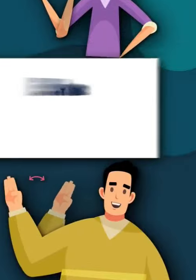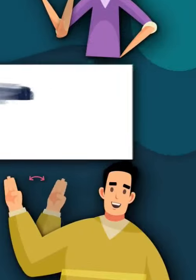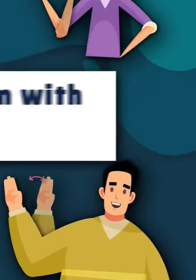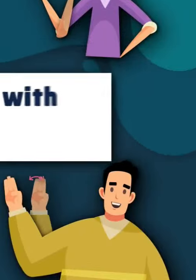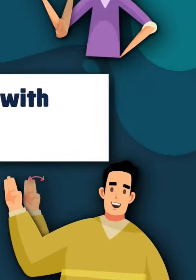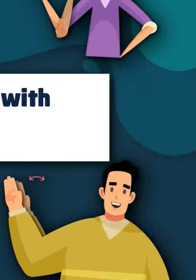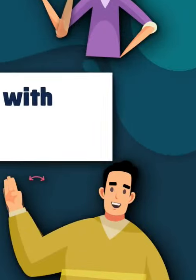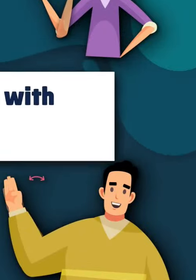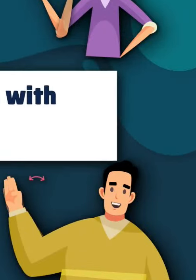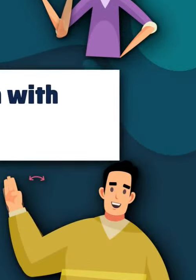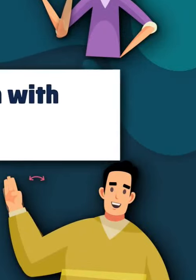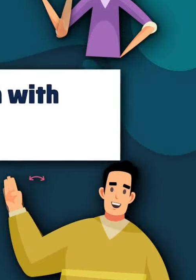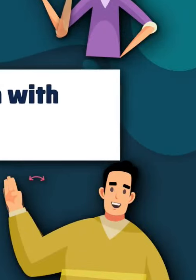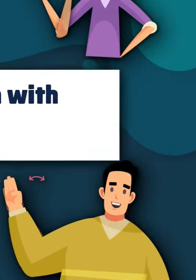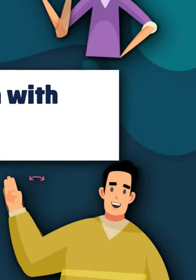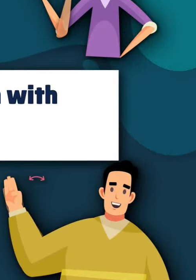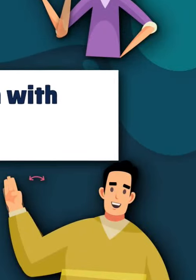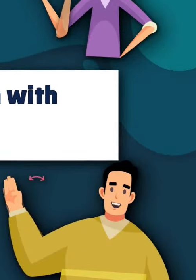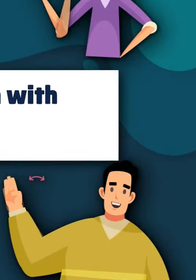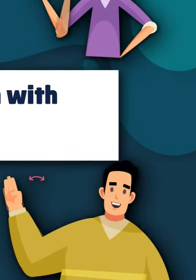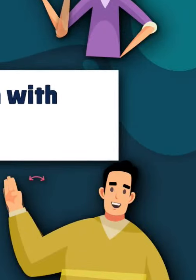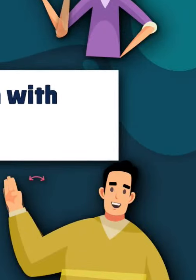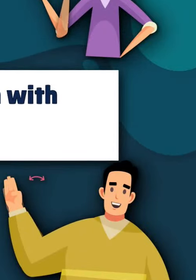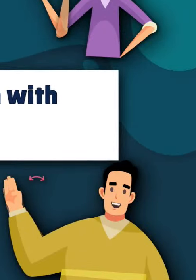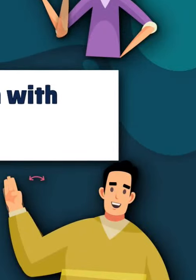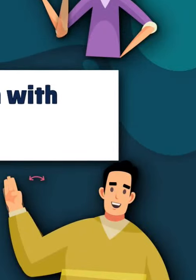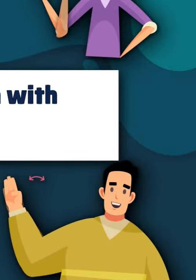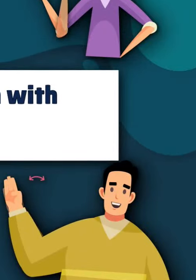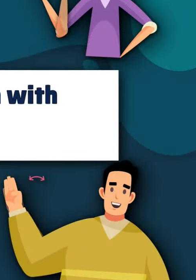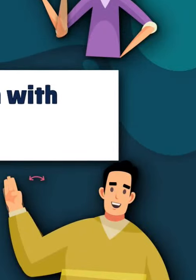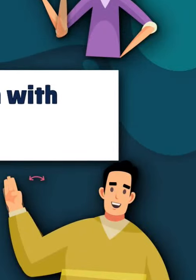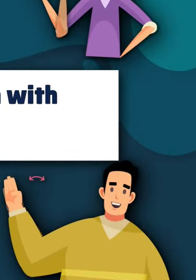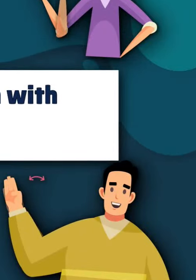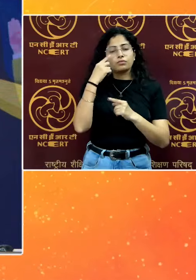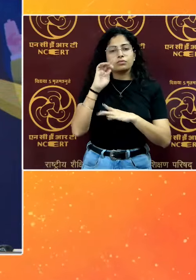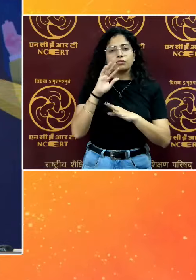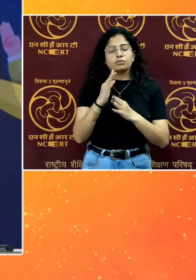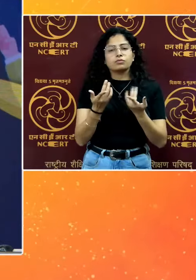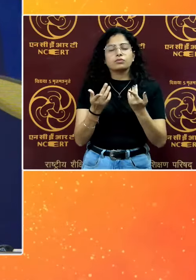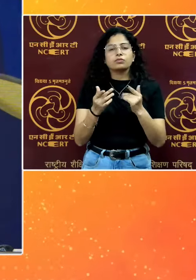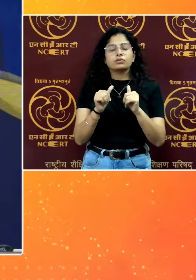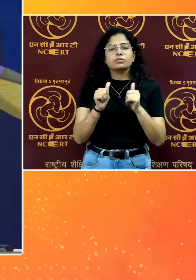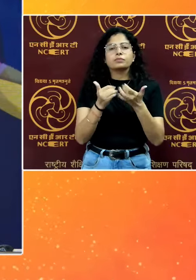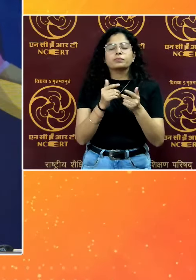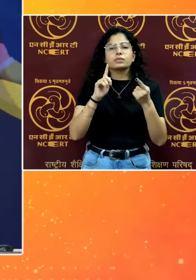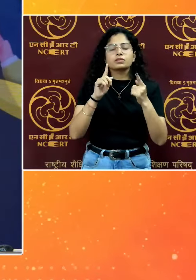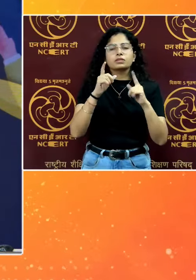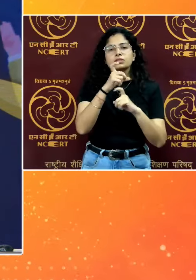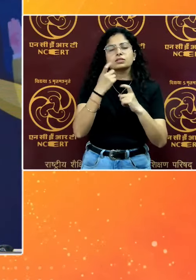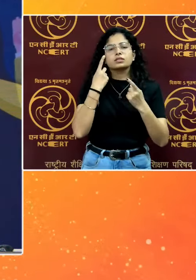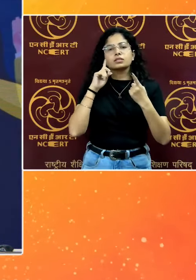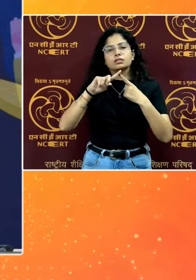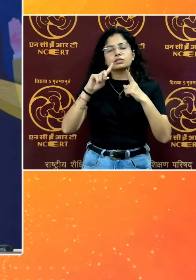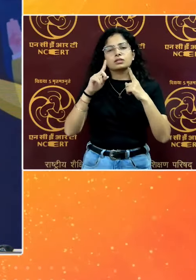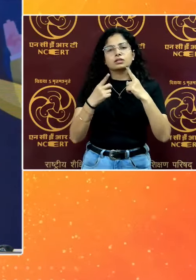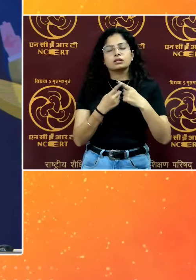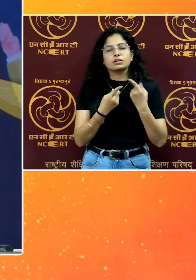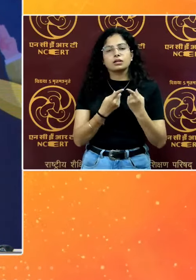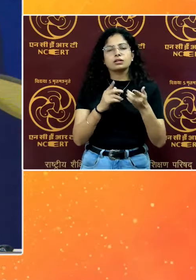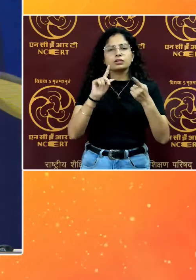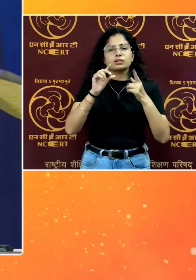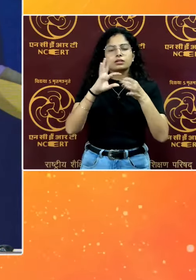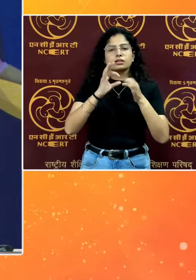training program is actually organized by Central Institute of Educational Technology, that is CIET NCERT, in